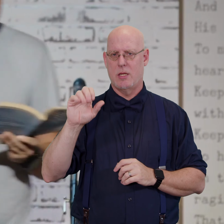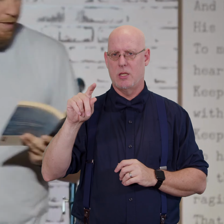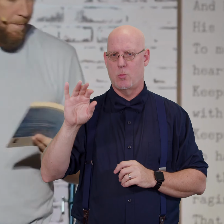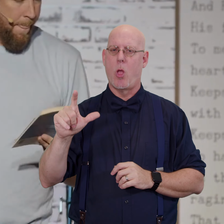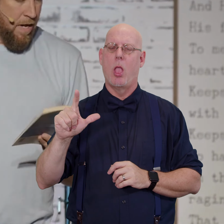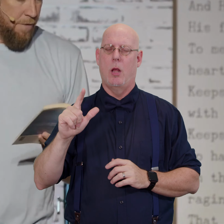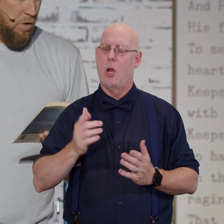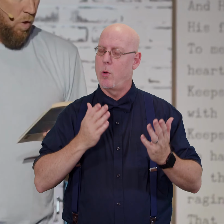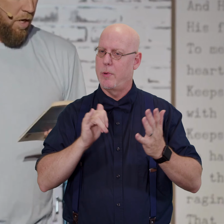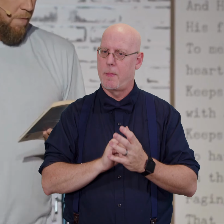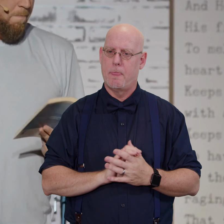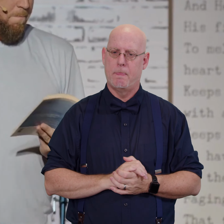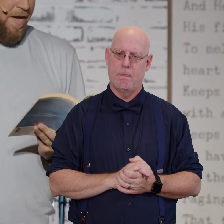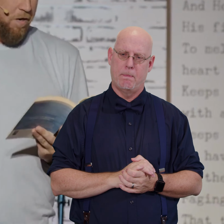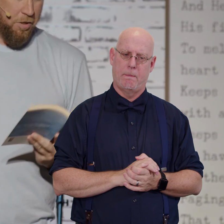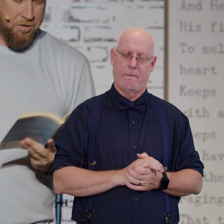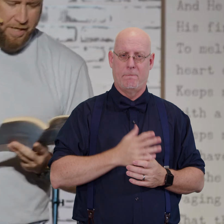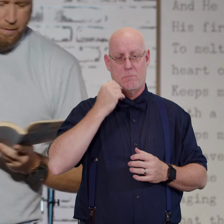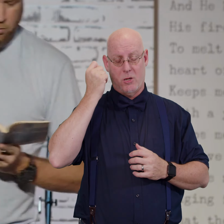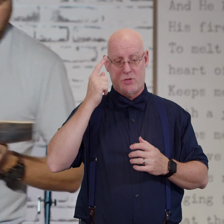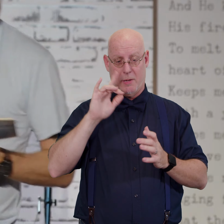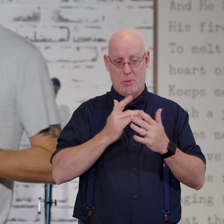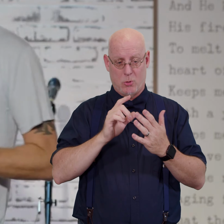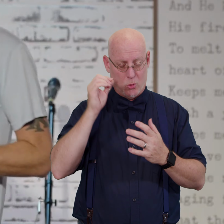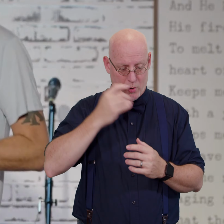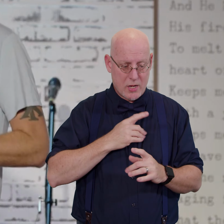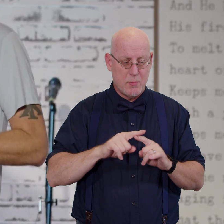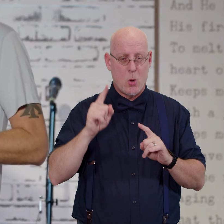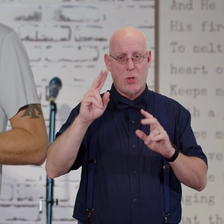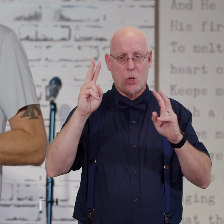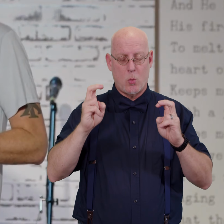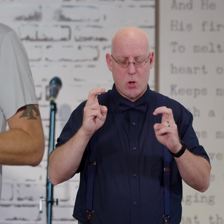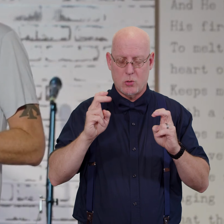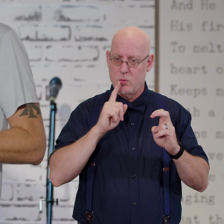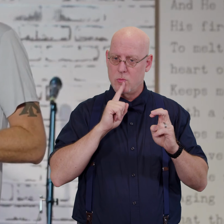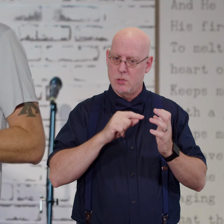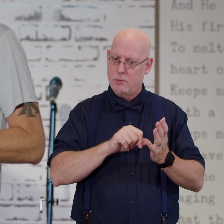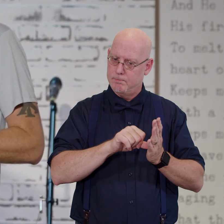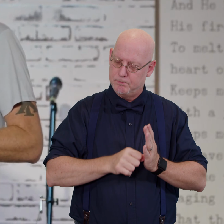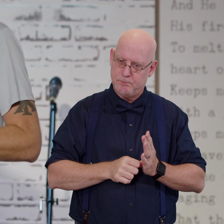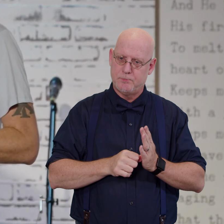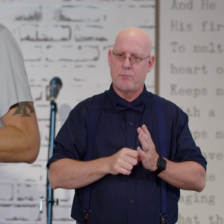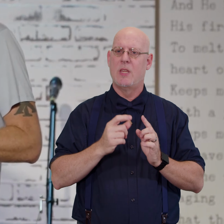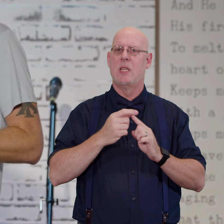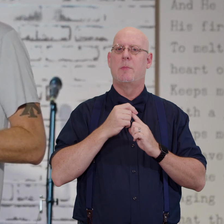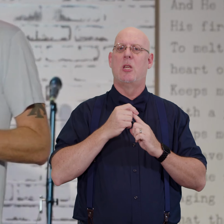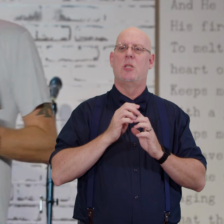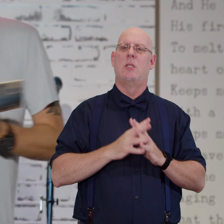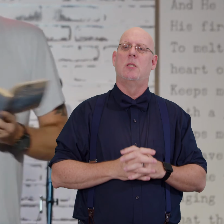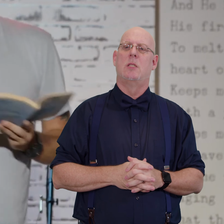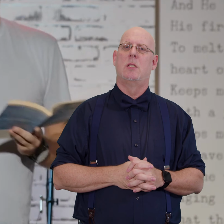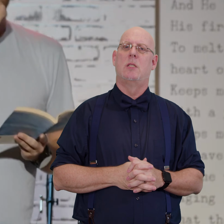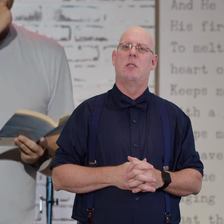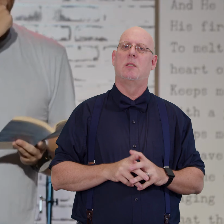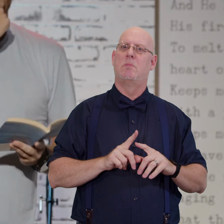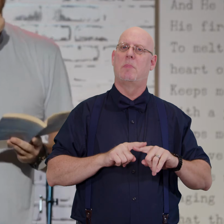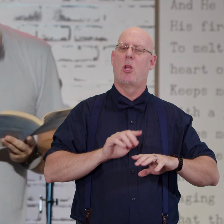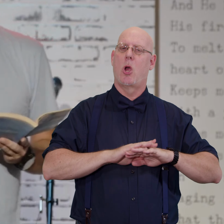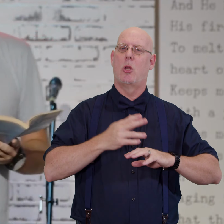highly recommend it if you want a better understanding of biblical grace, but one of the quotes jumped out at me, and I love this, especially in light